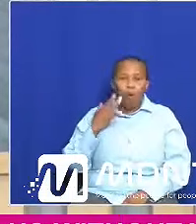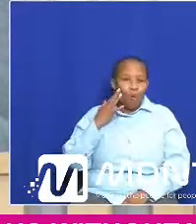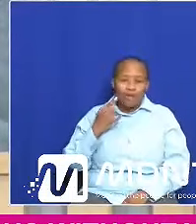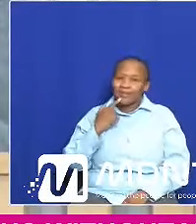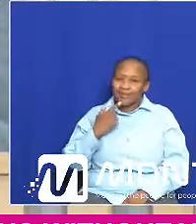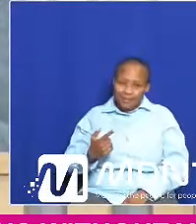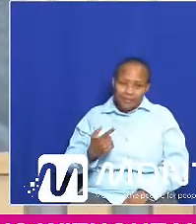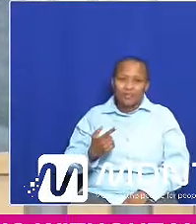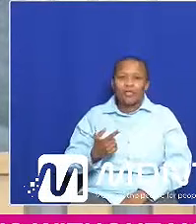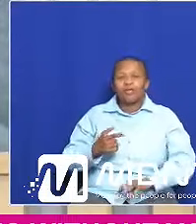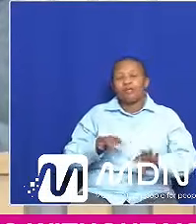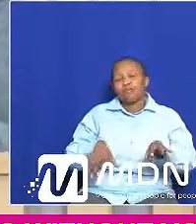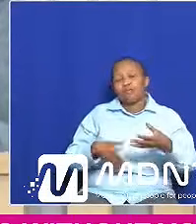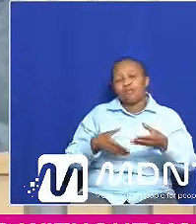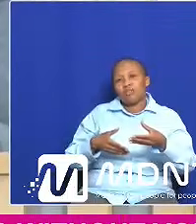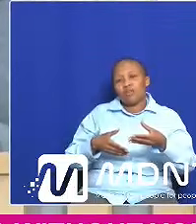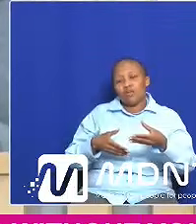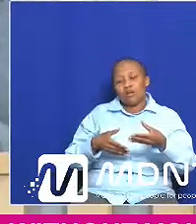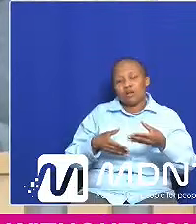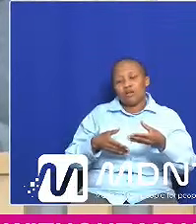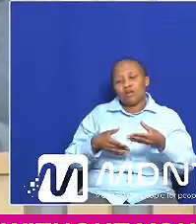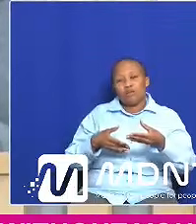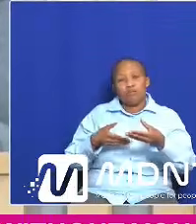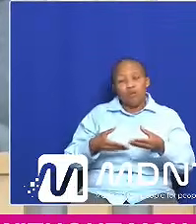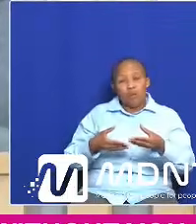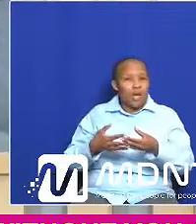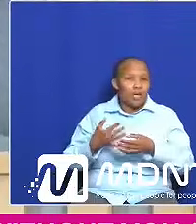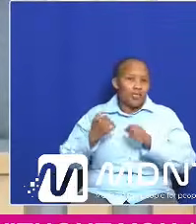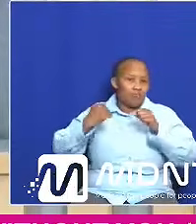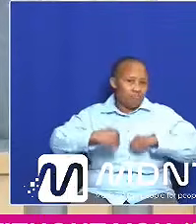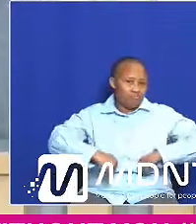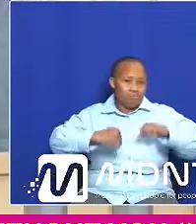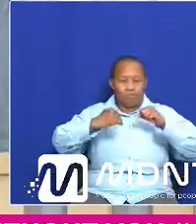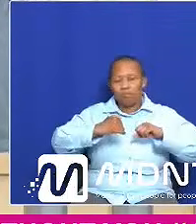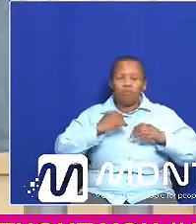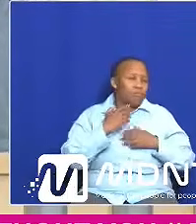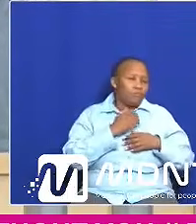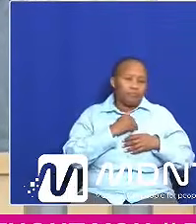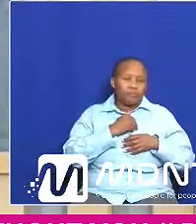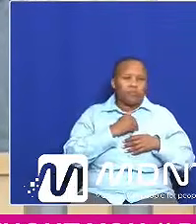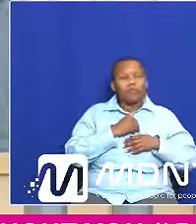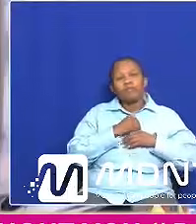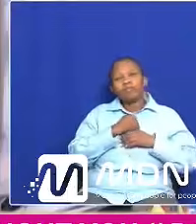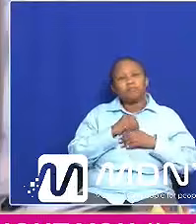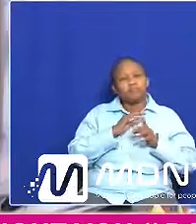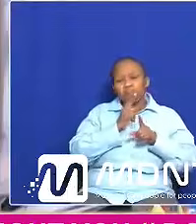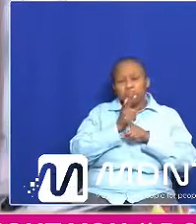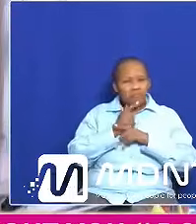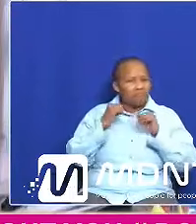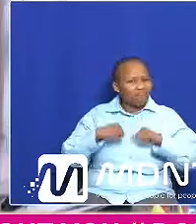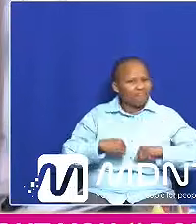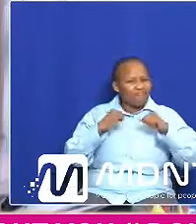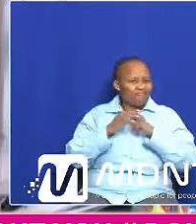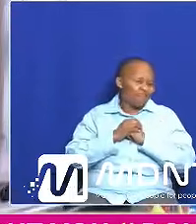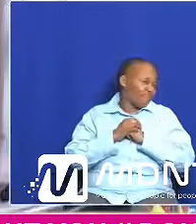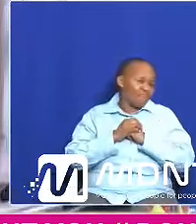Advocate Silo. I just remembered that it's an acknowledgement. It's not a loan agreement. I'm the one who was wrong. So similarly with this